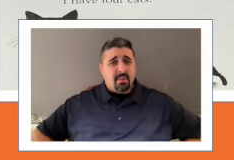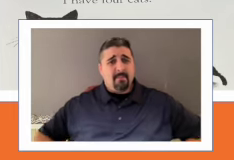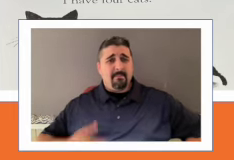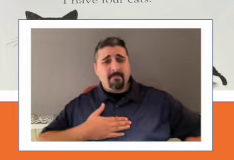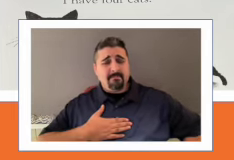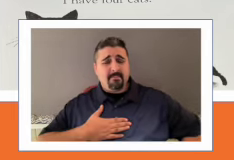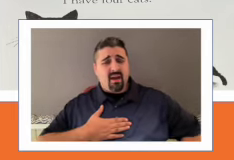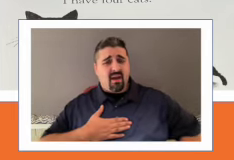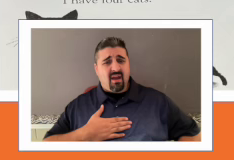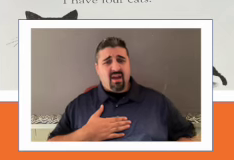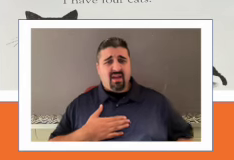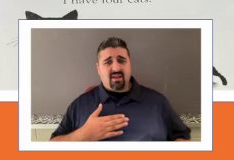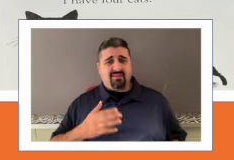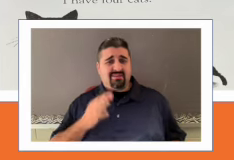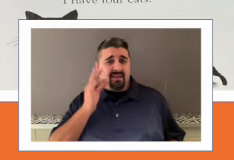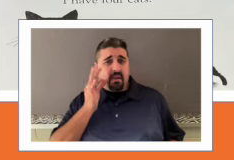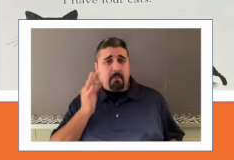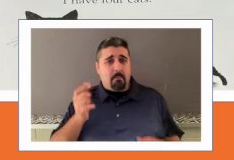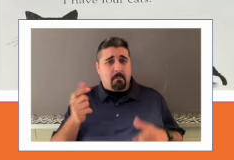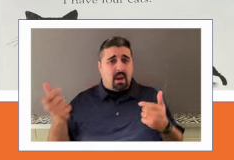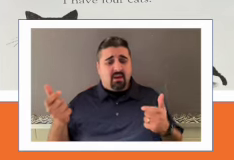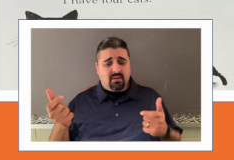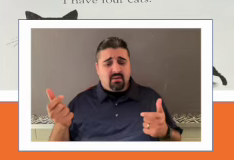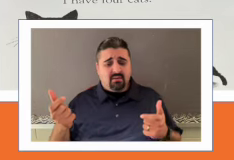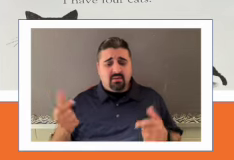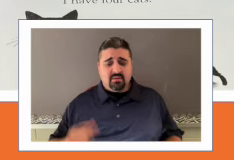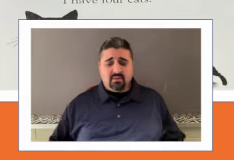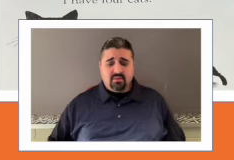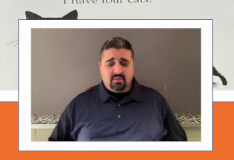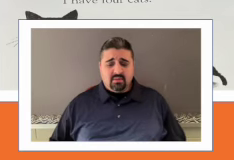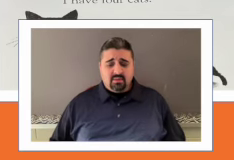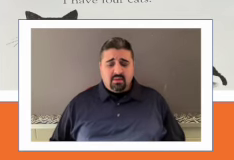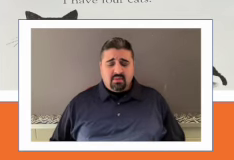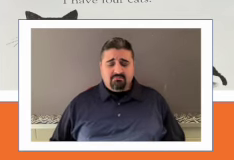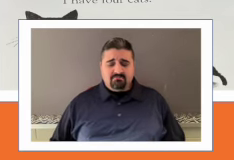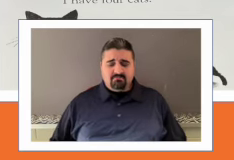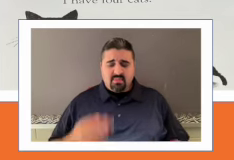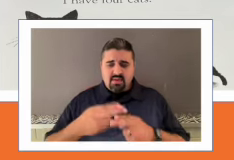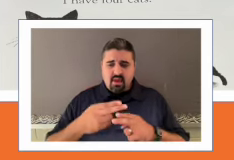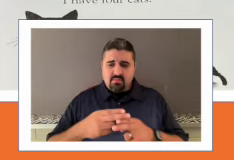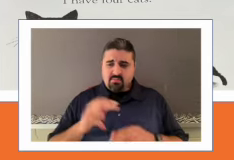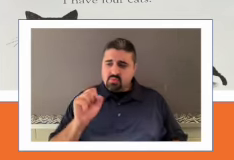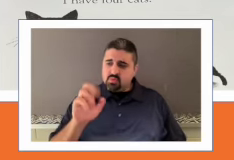Hex. I have 4 cats.